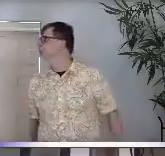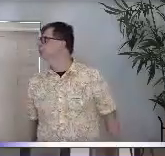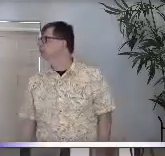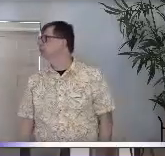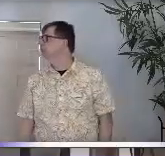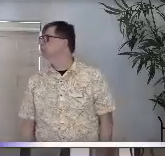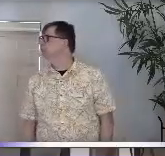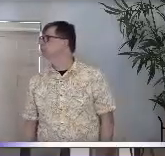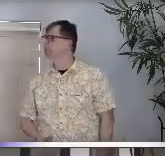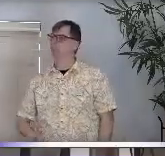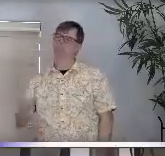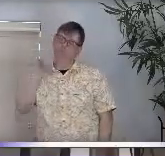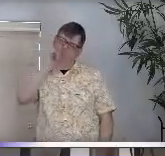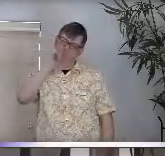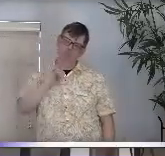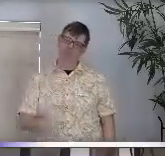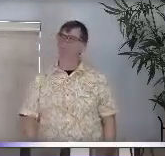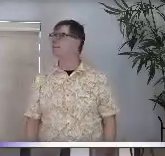my Baba. And I'm like,